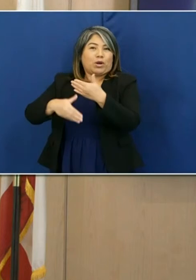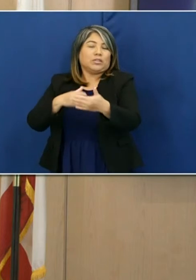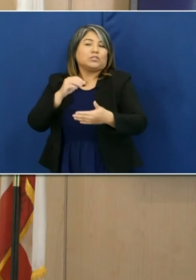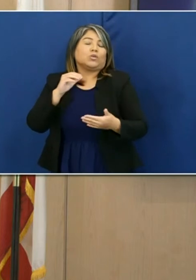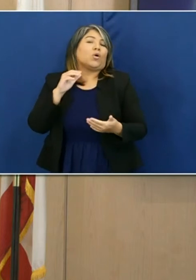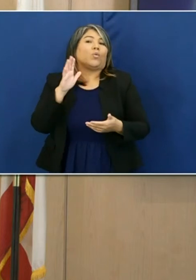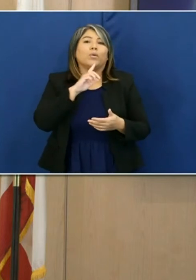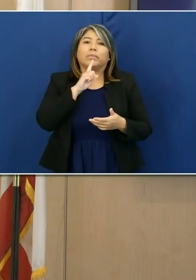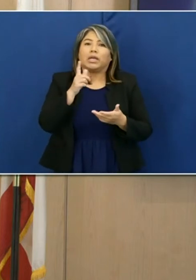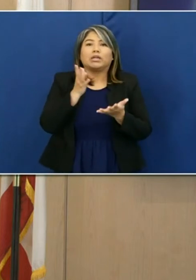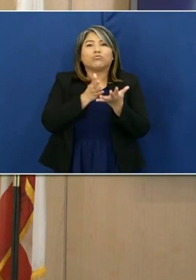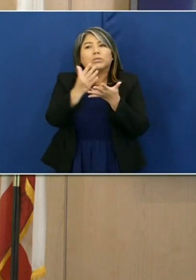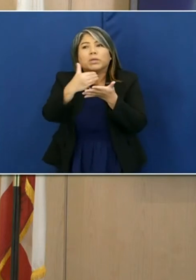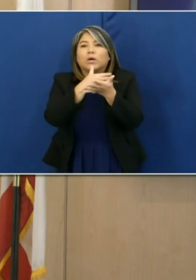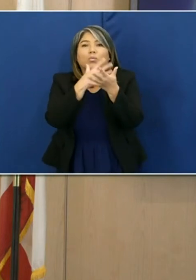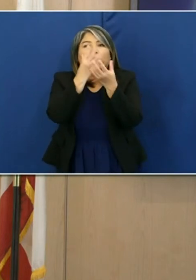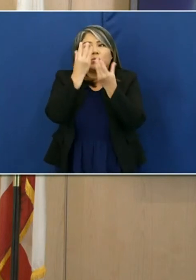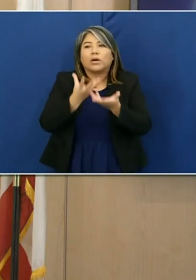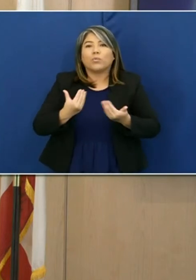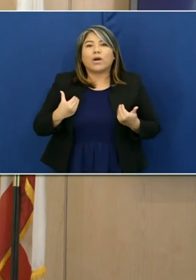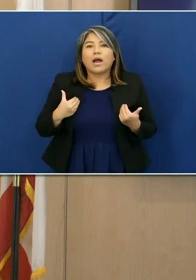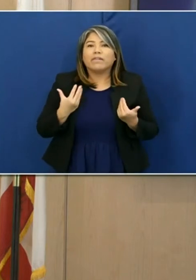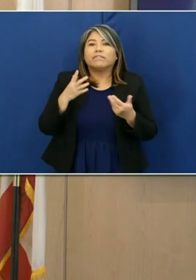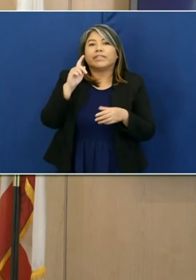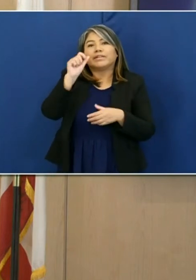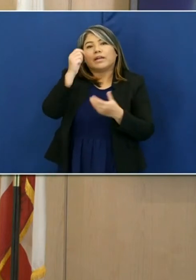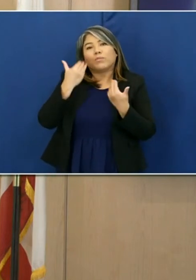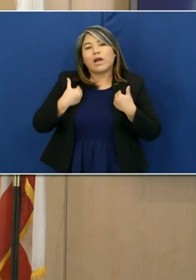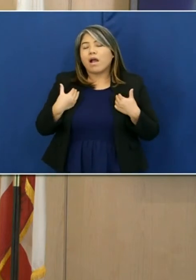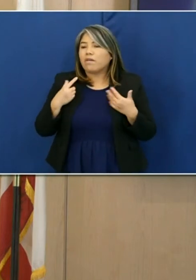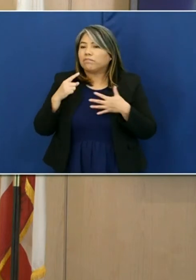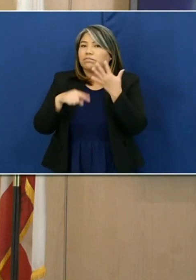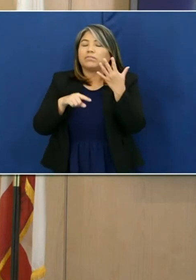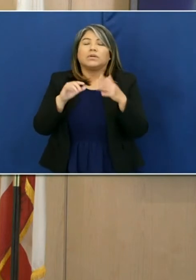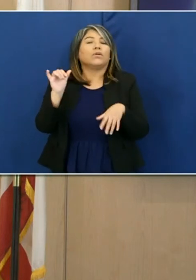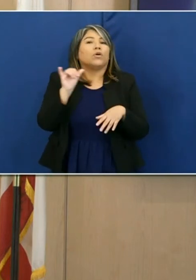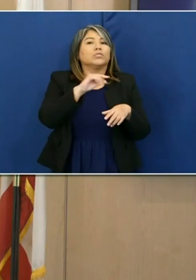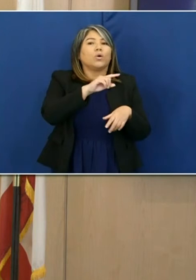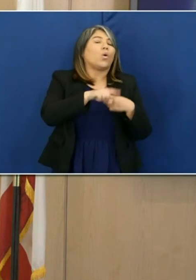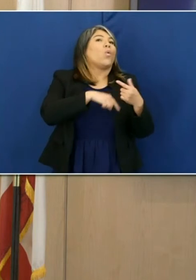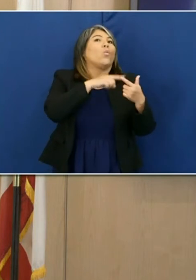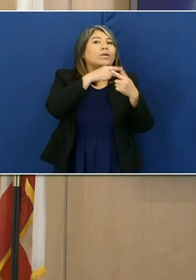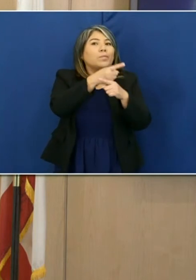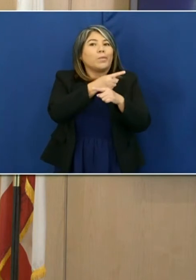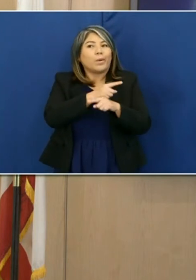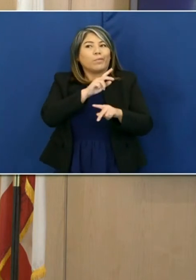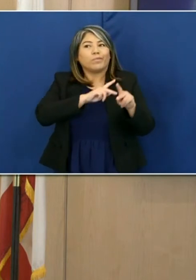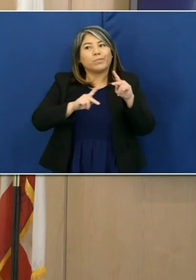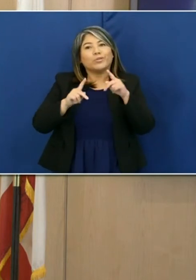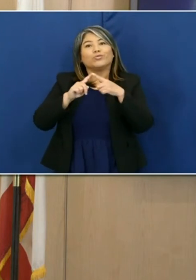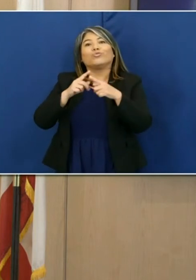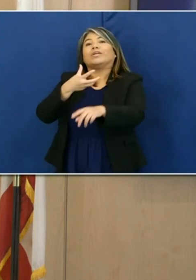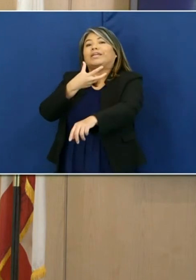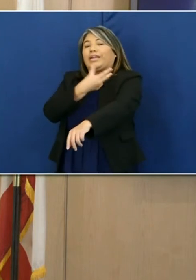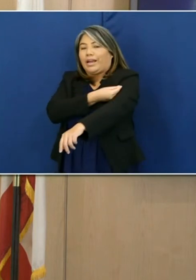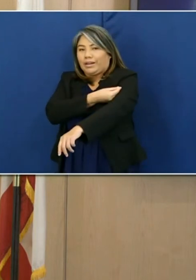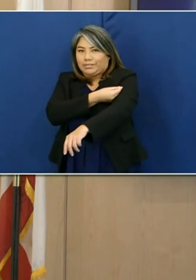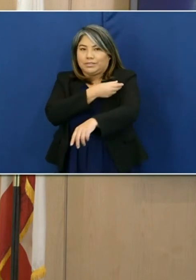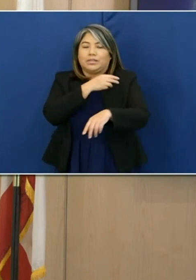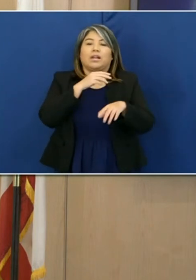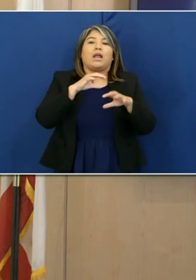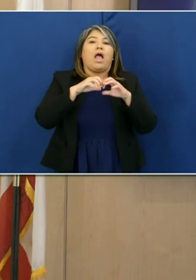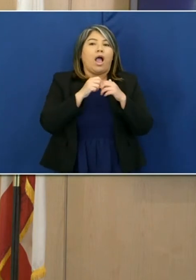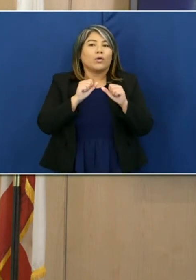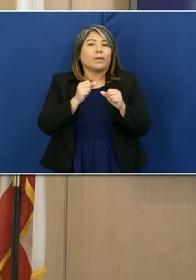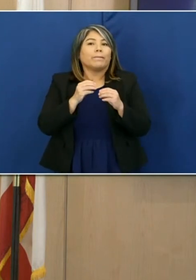to be very transparent with the information we have, the data we have, along with sharing when it is appropriate for folks to get it, how they